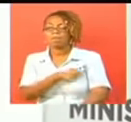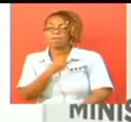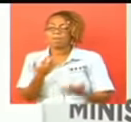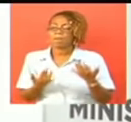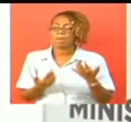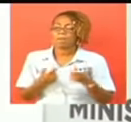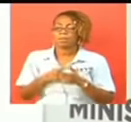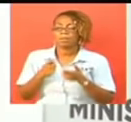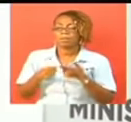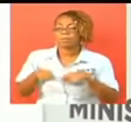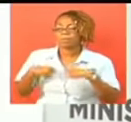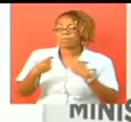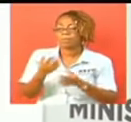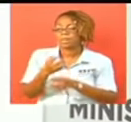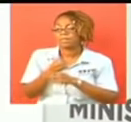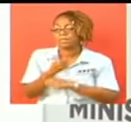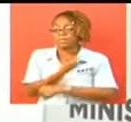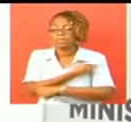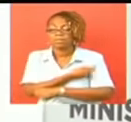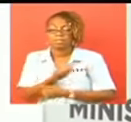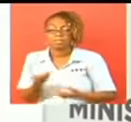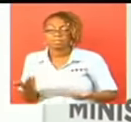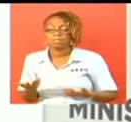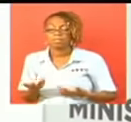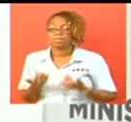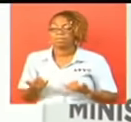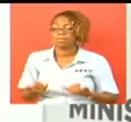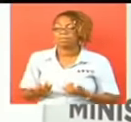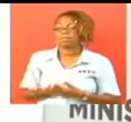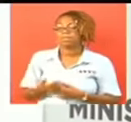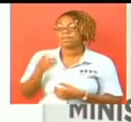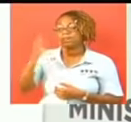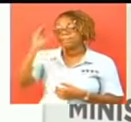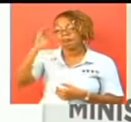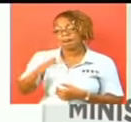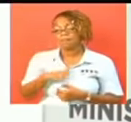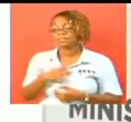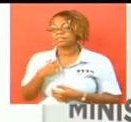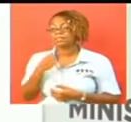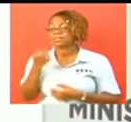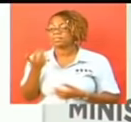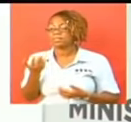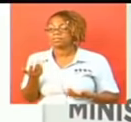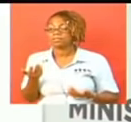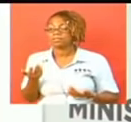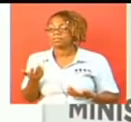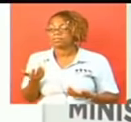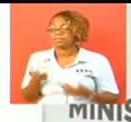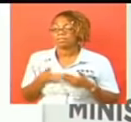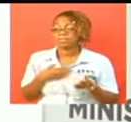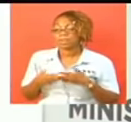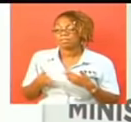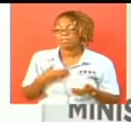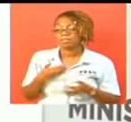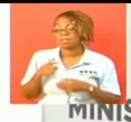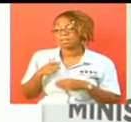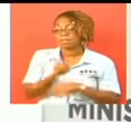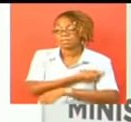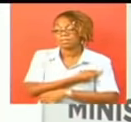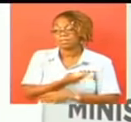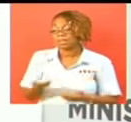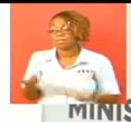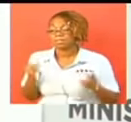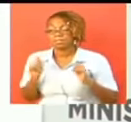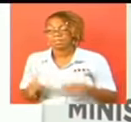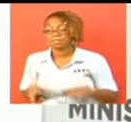doesn't affect the males, and it doesn't affect the females in terms of taking the vaccines. In fact, I would encourage you, especially